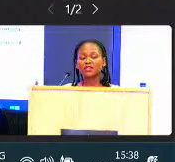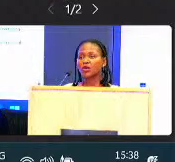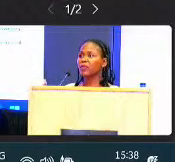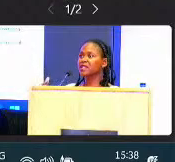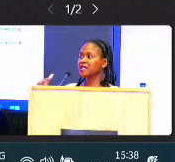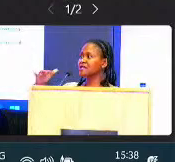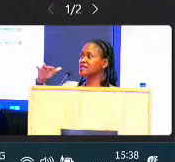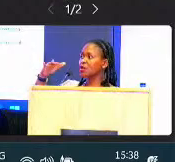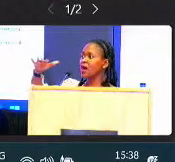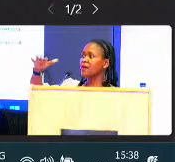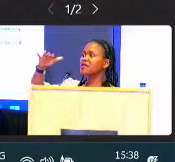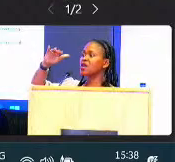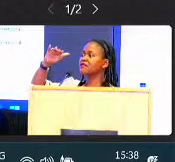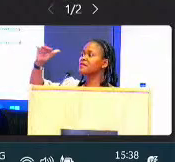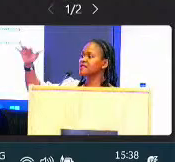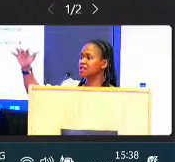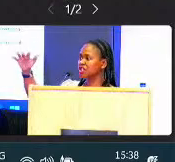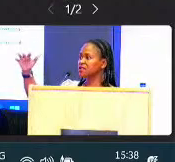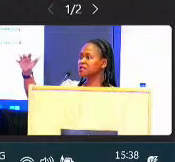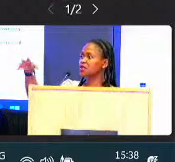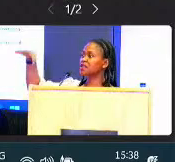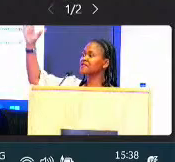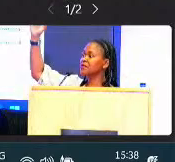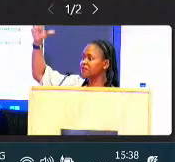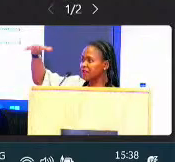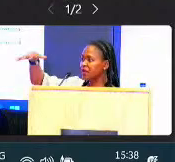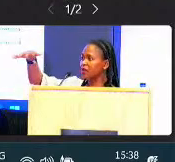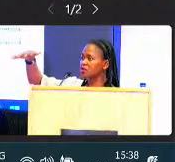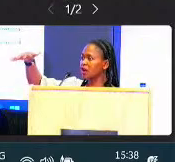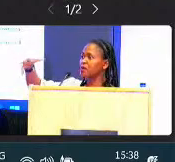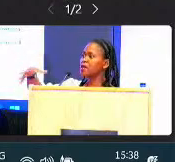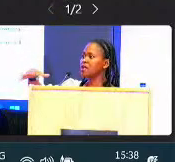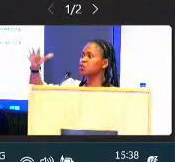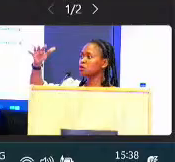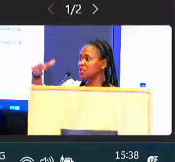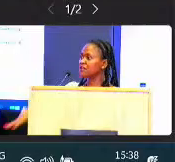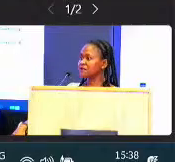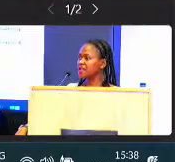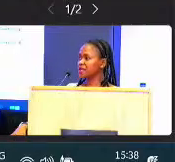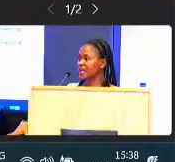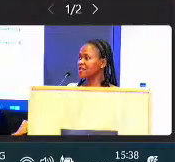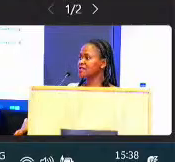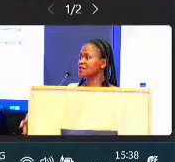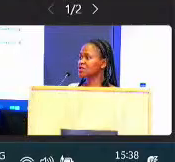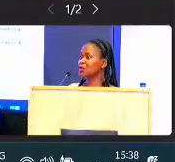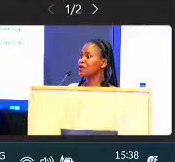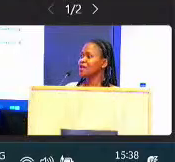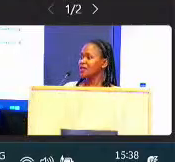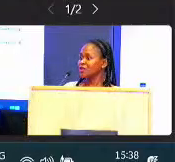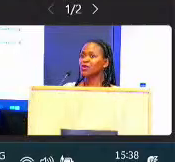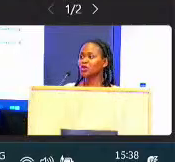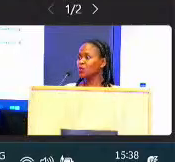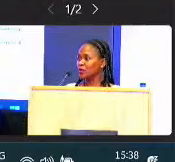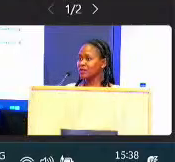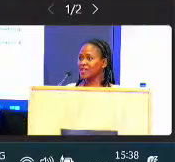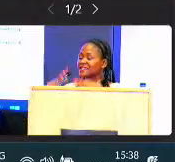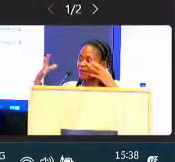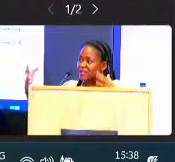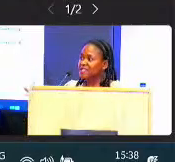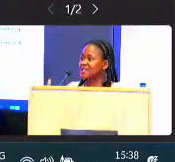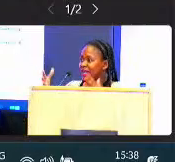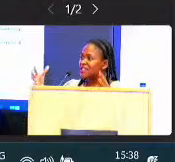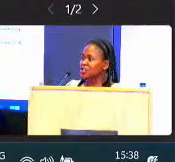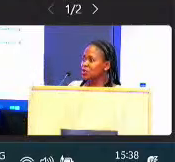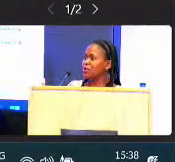guys know, but it is a requirement to have a missile shield so that if something fell on top, it wouldn't affect the reactor. So, so things have